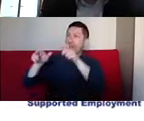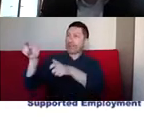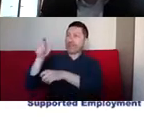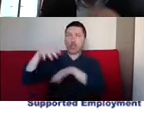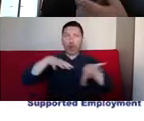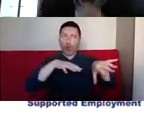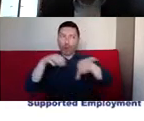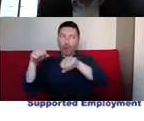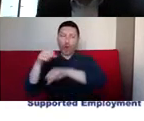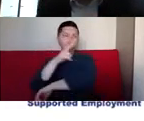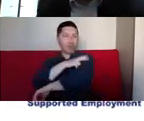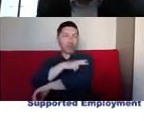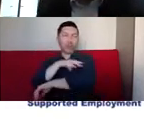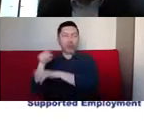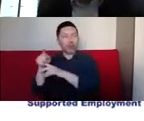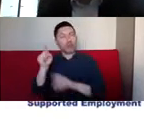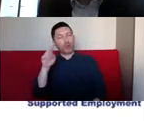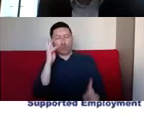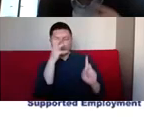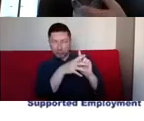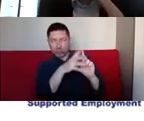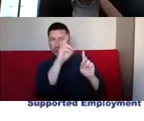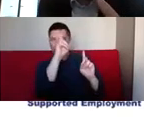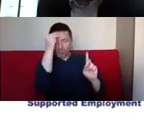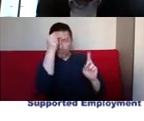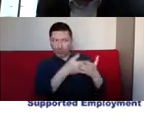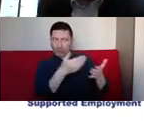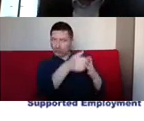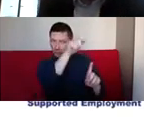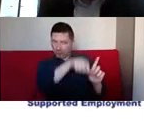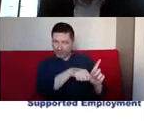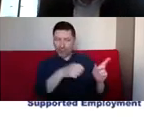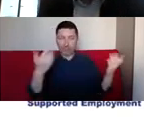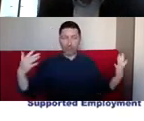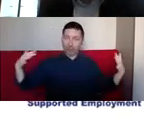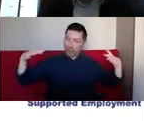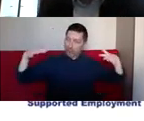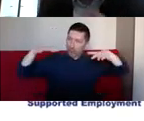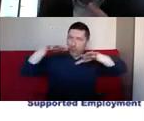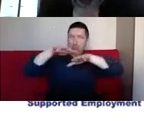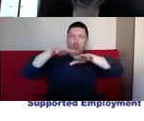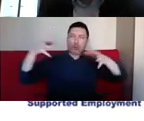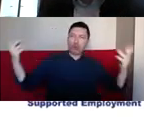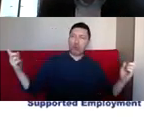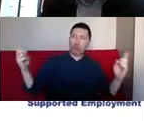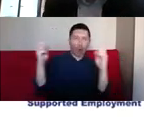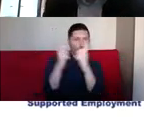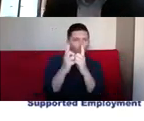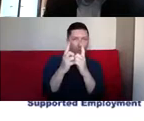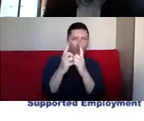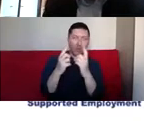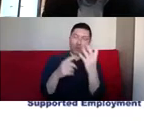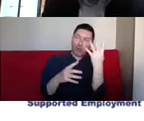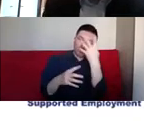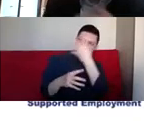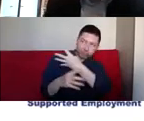vocational profiling or the getting to know you process. Here, services identify the